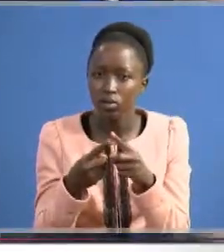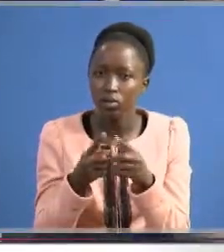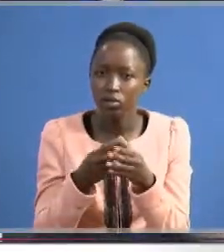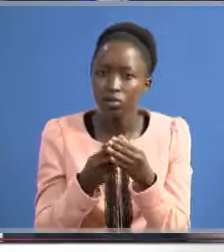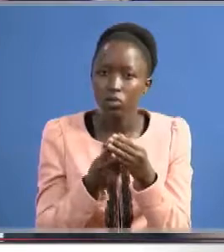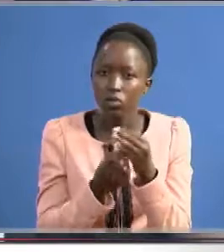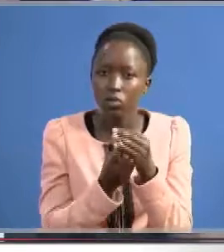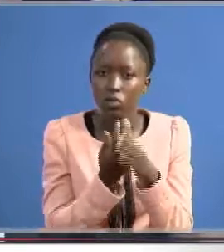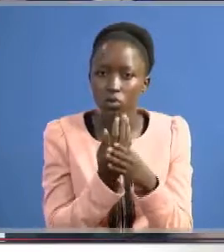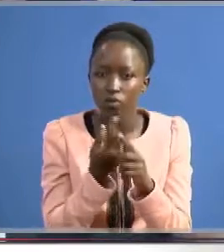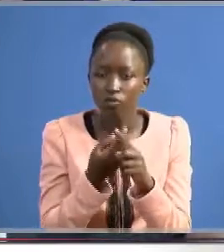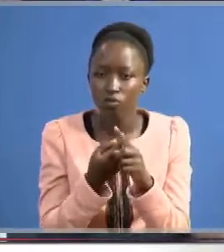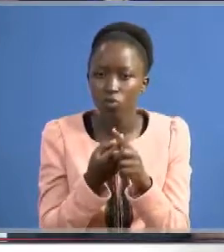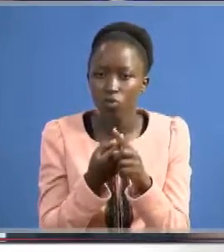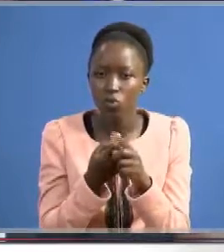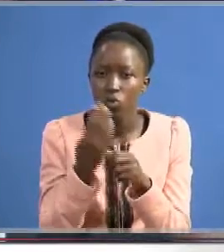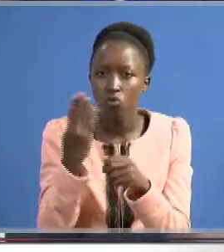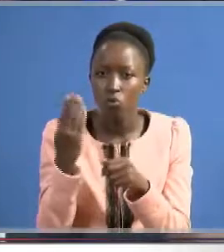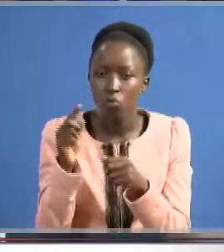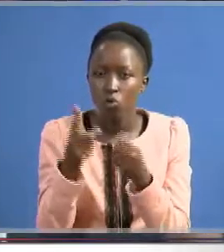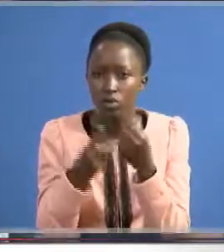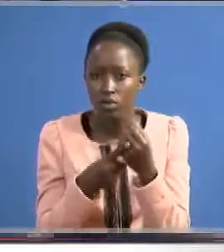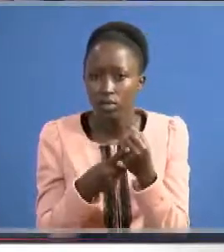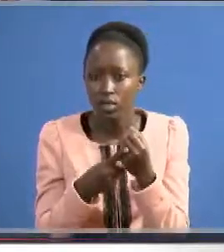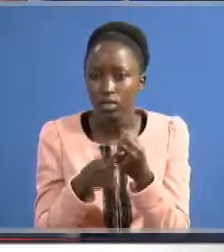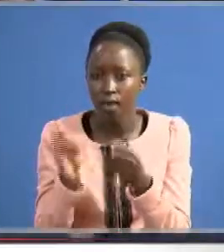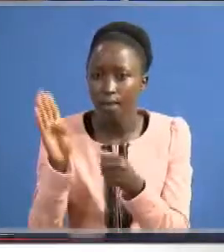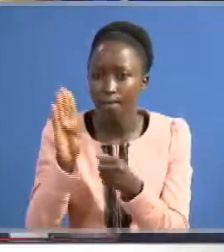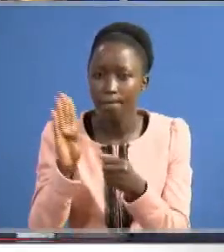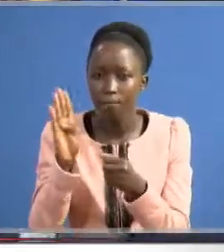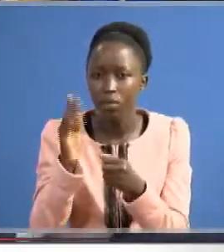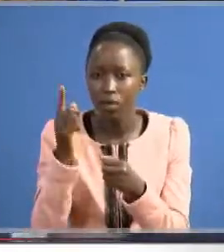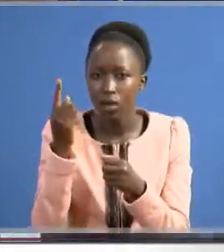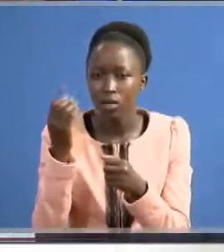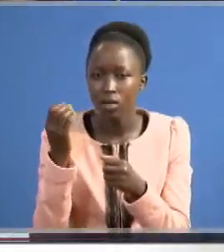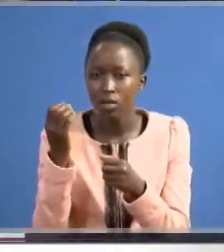grown from 4.6 billion shillings, financing